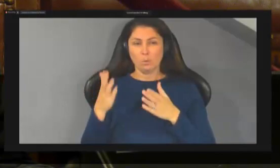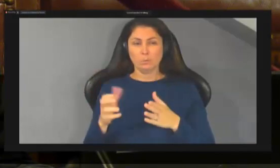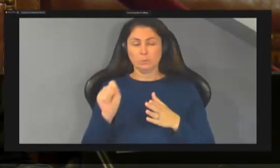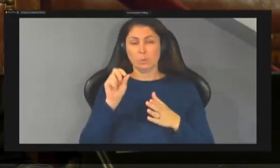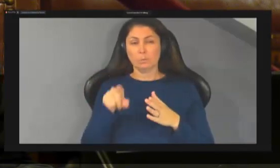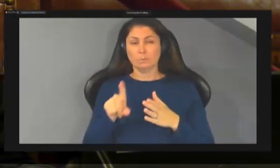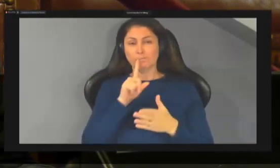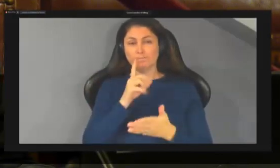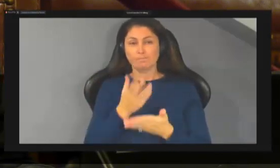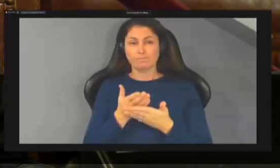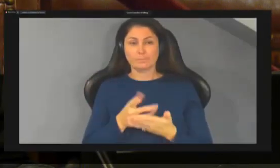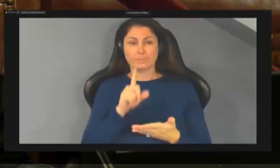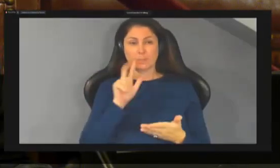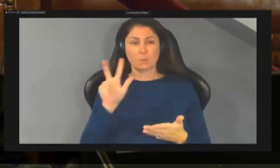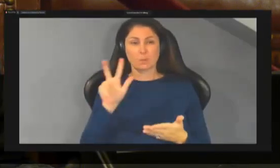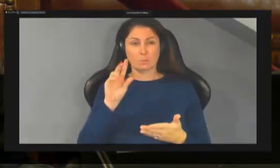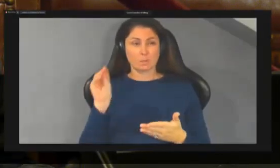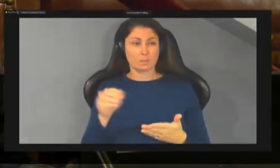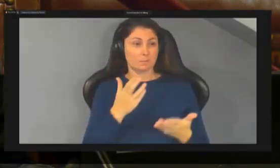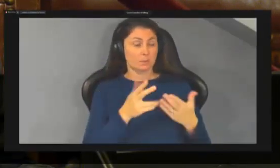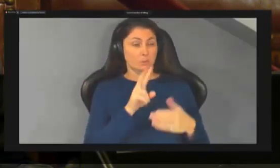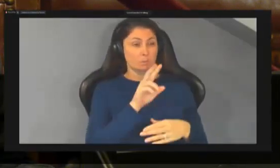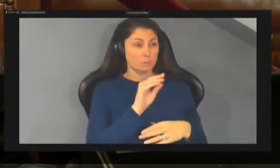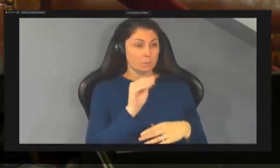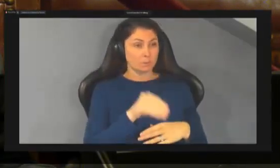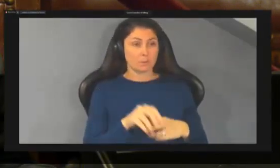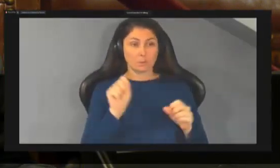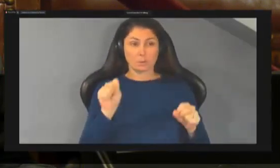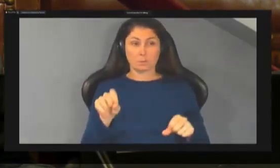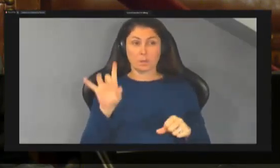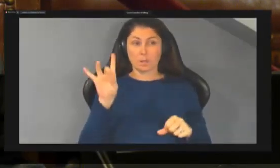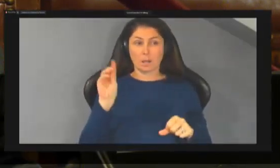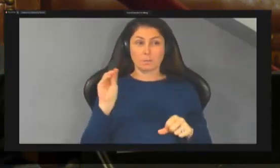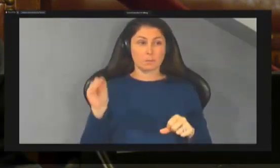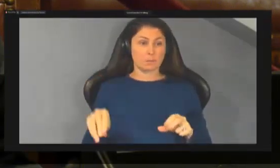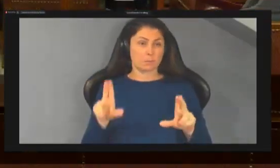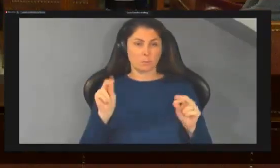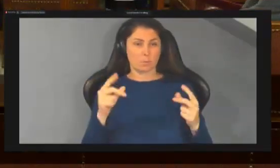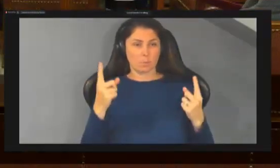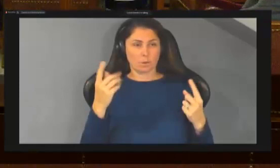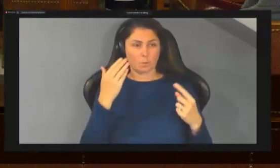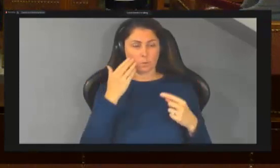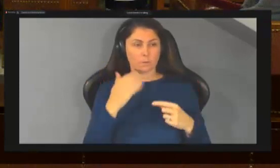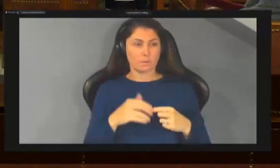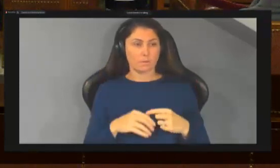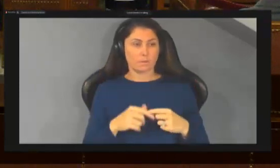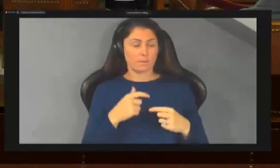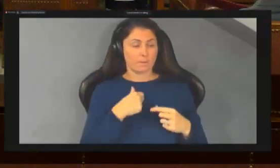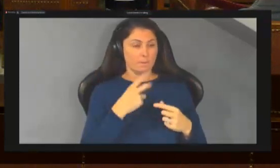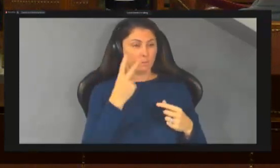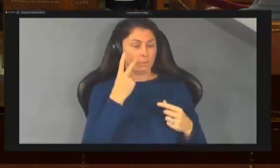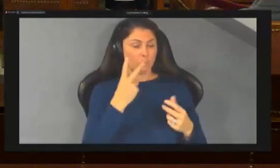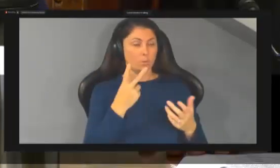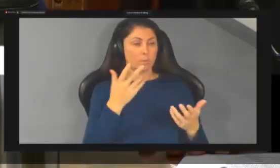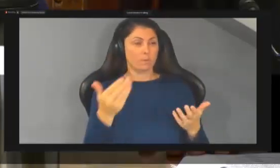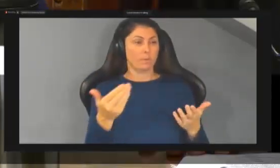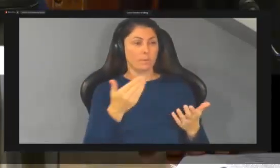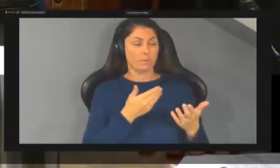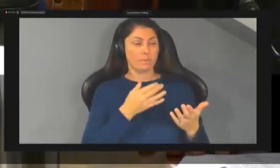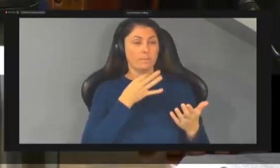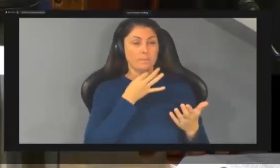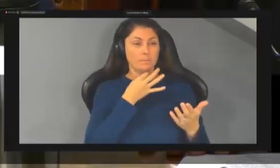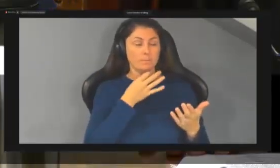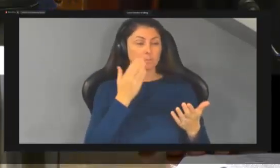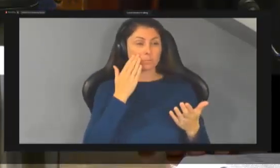be 3%, yeah. Could be 2%, could be 8%. None of us know. Yeah, believe me, when I saw that come over, I was like curious to know what